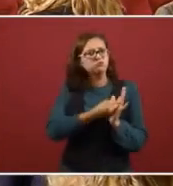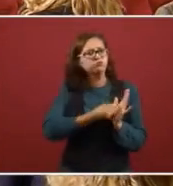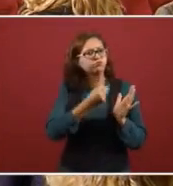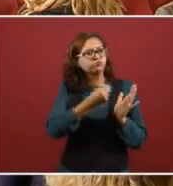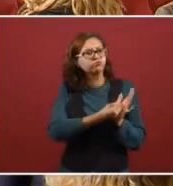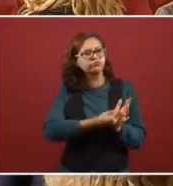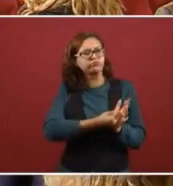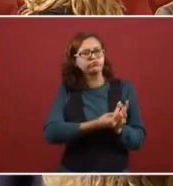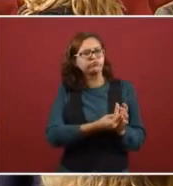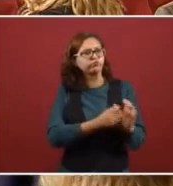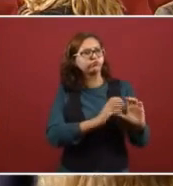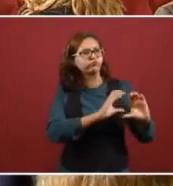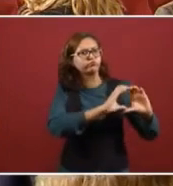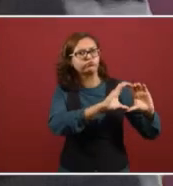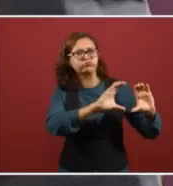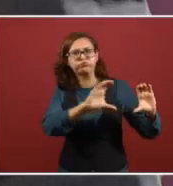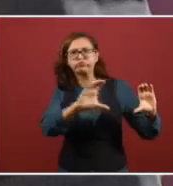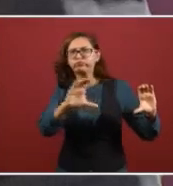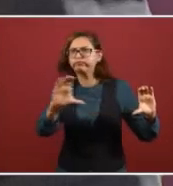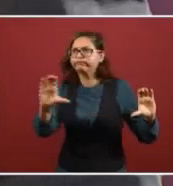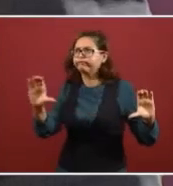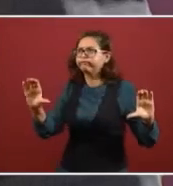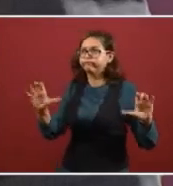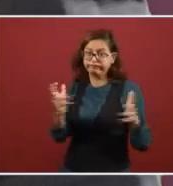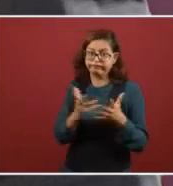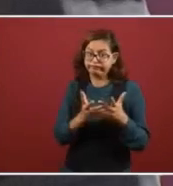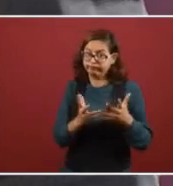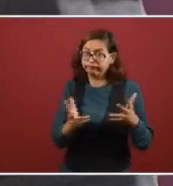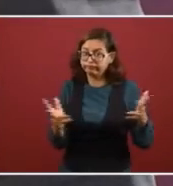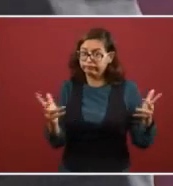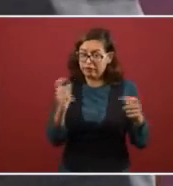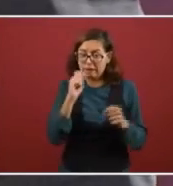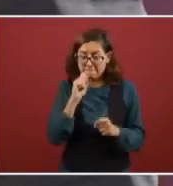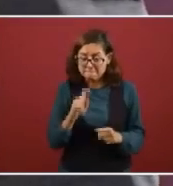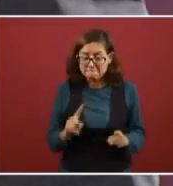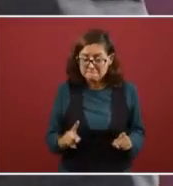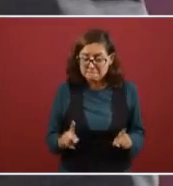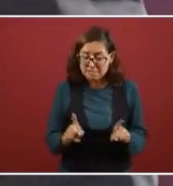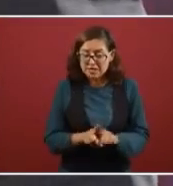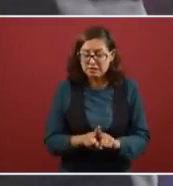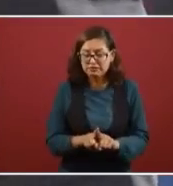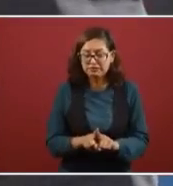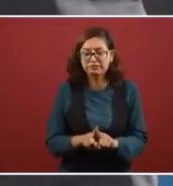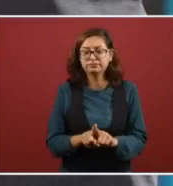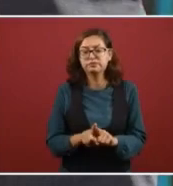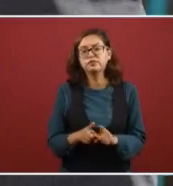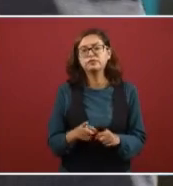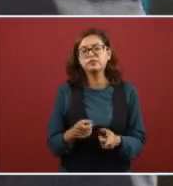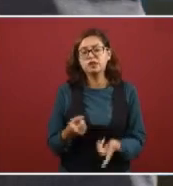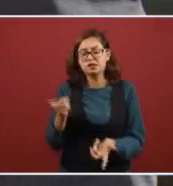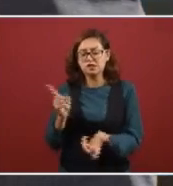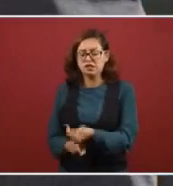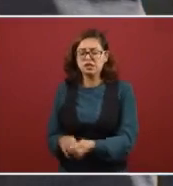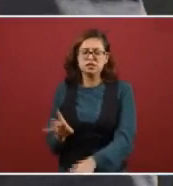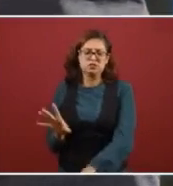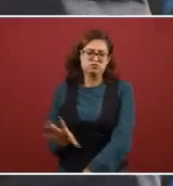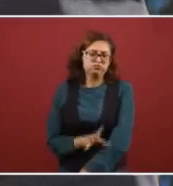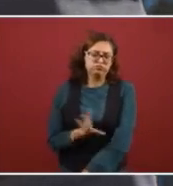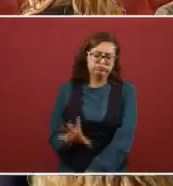and they had bottles like wine cellar, and there's an area